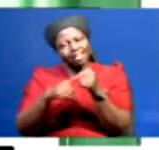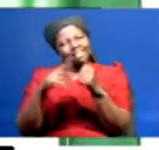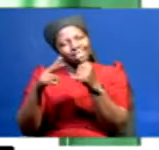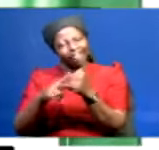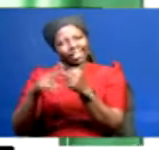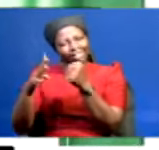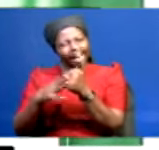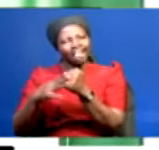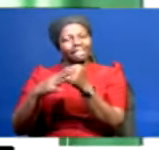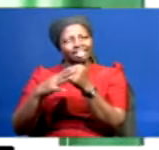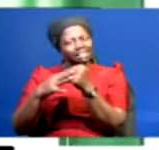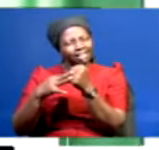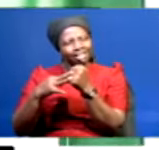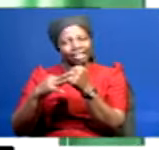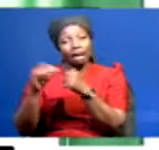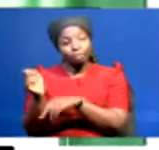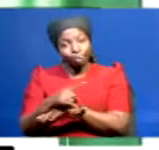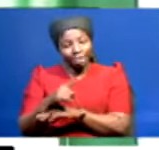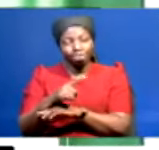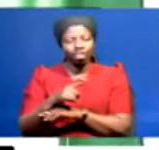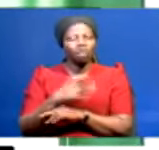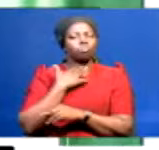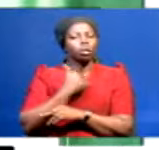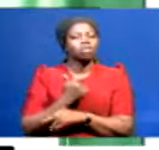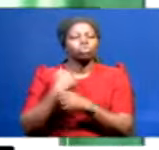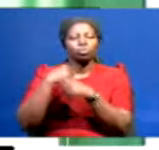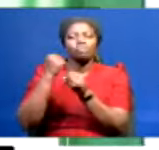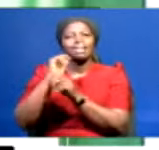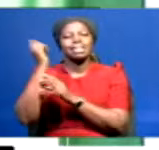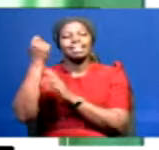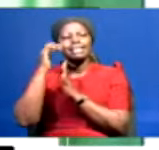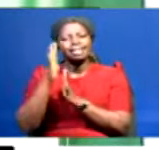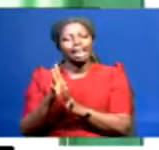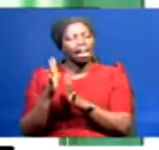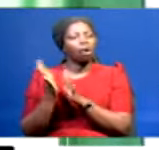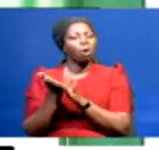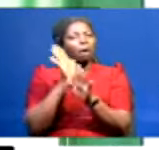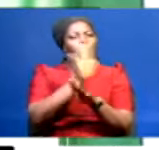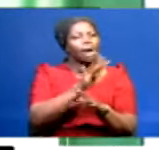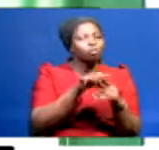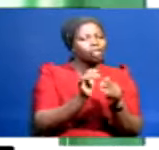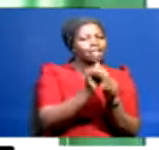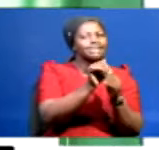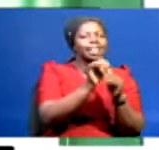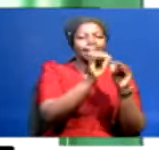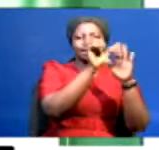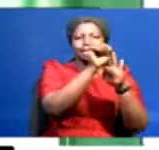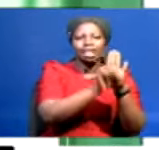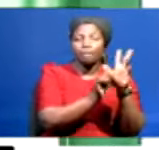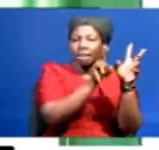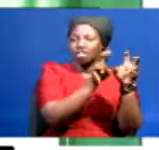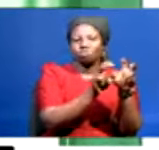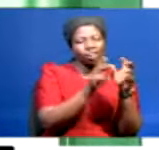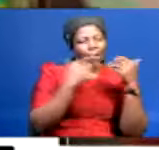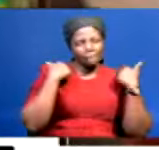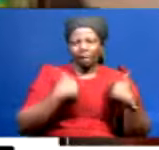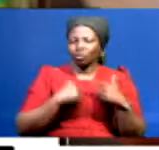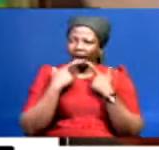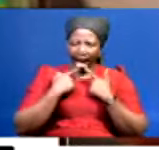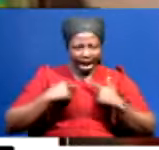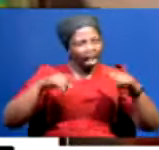bado tunataka kurudisha hao wananchi kwa mambo yetu ya viongozi. Mimi na watangazia, mimi sita